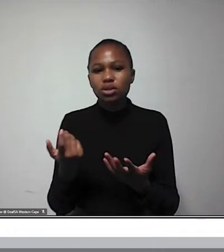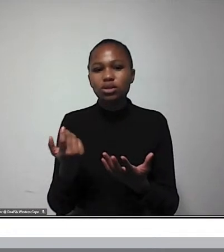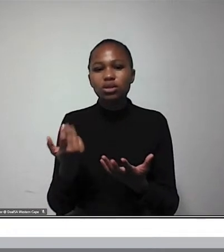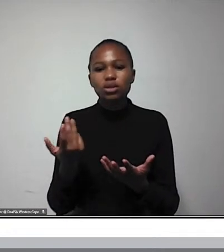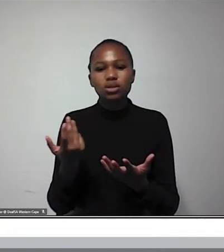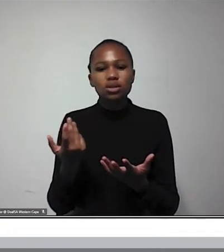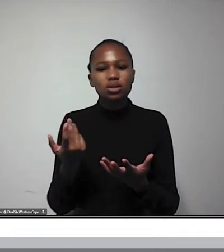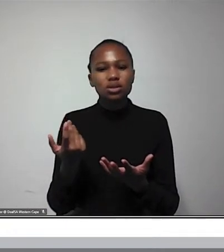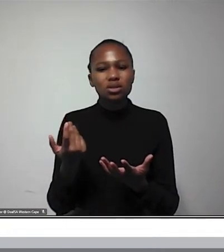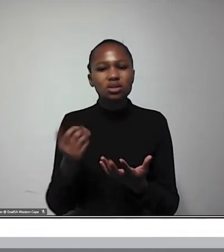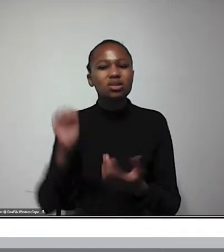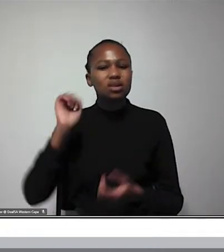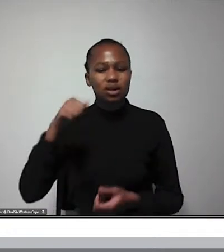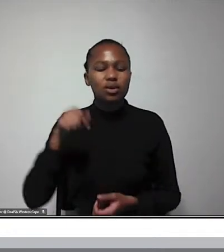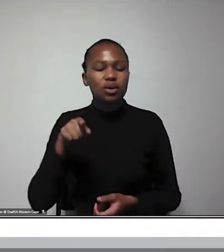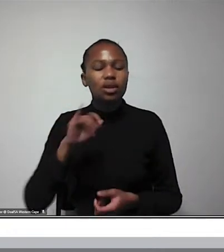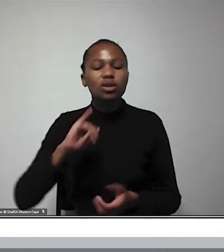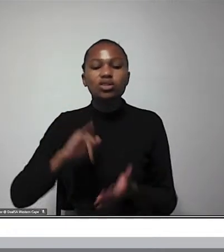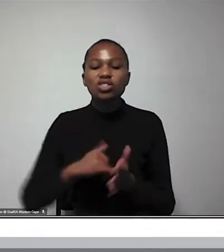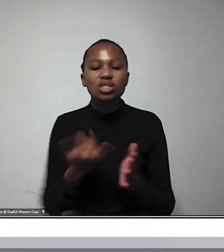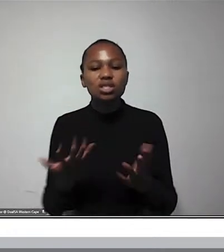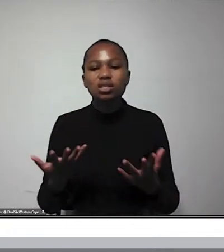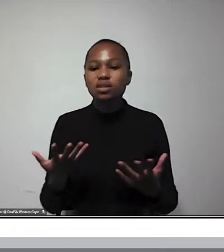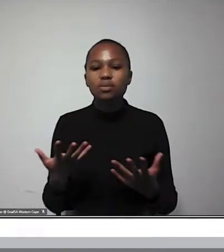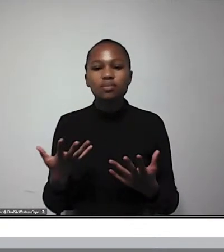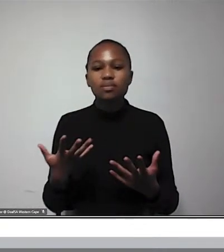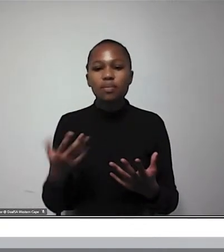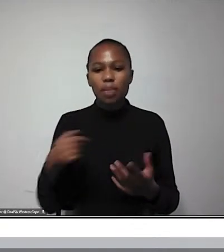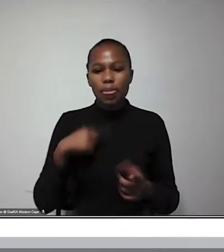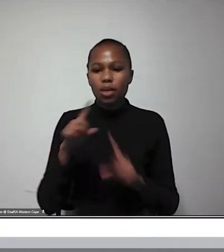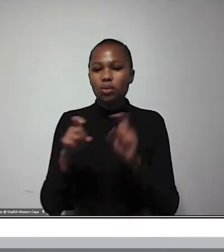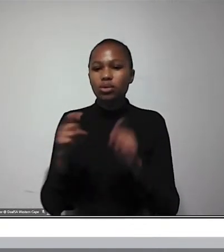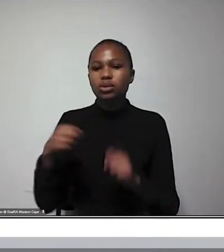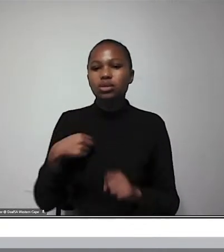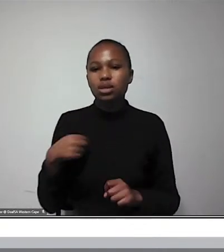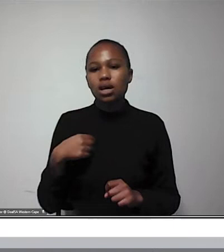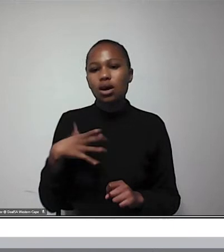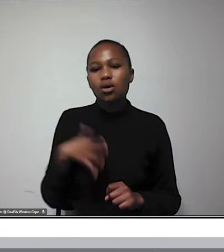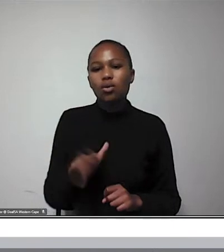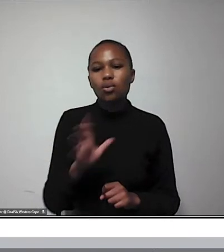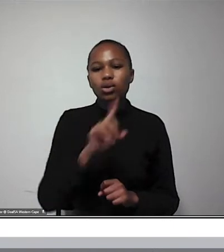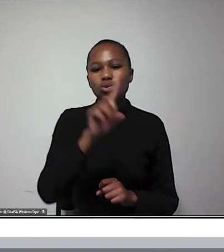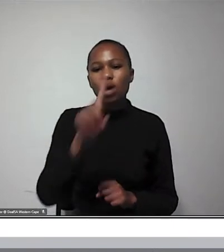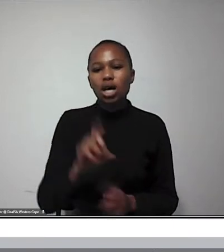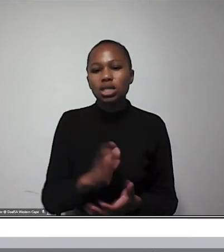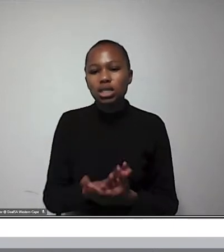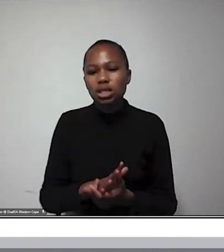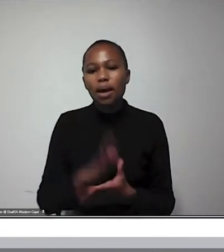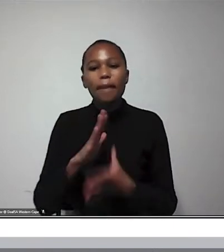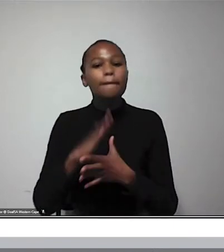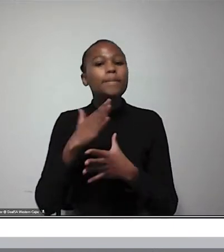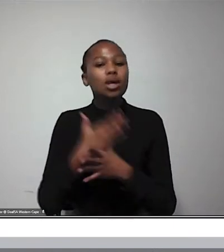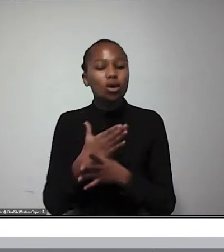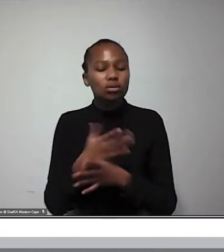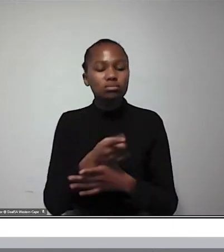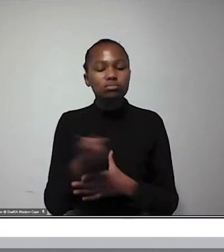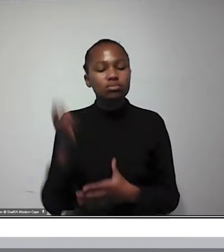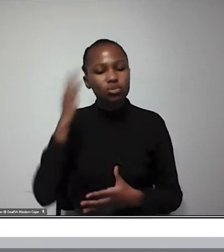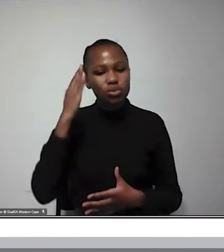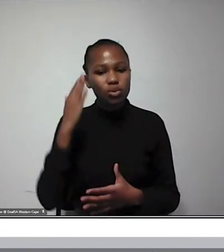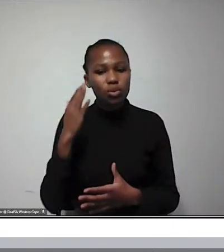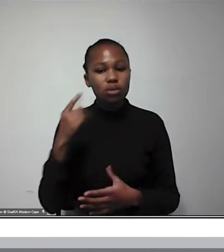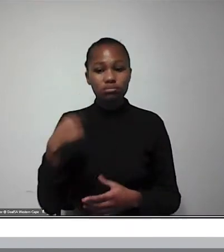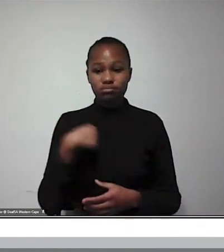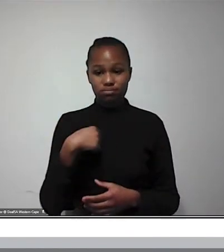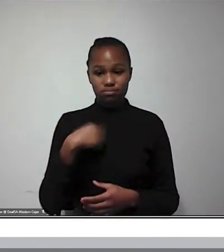and yeah, those are just the questions that one would want to ask, because, you know, even me, when